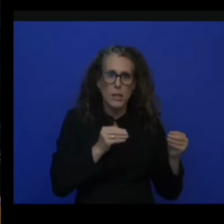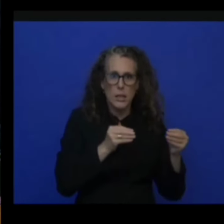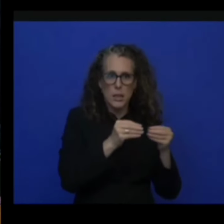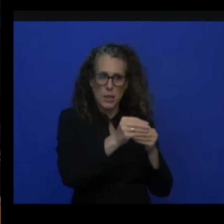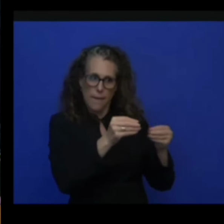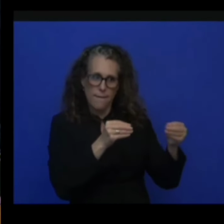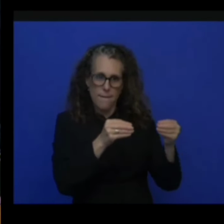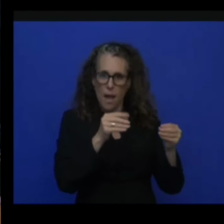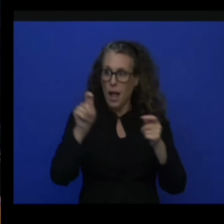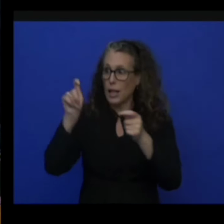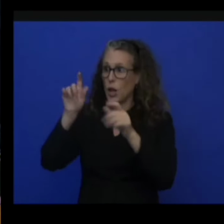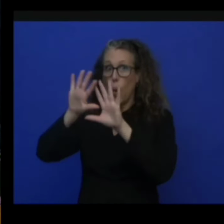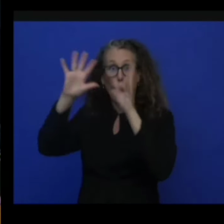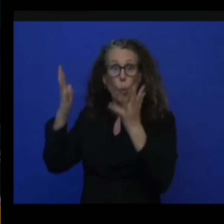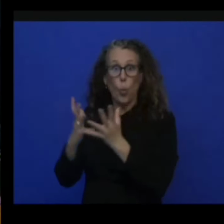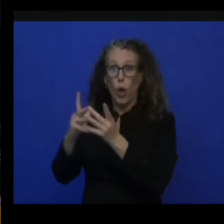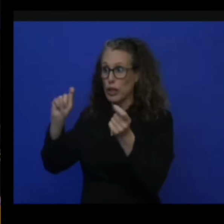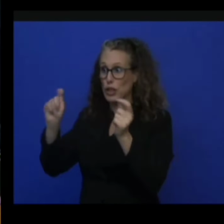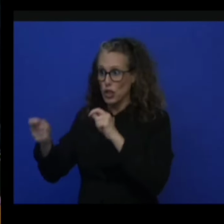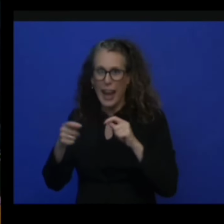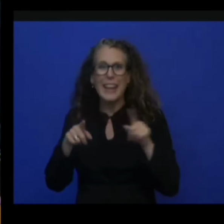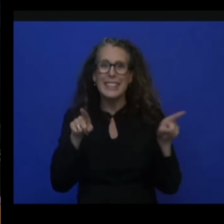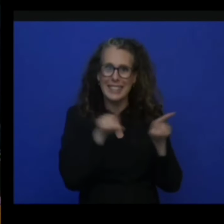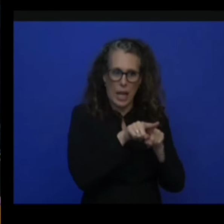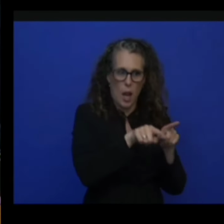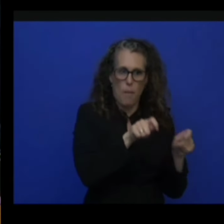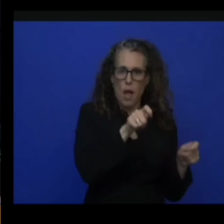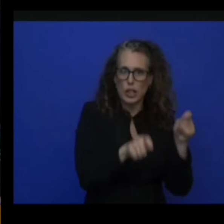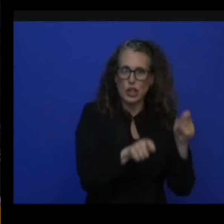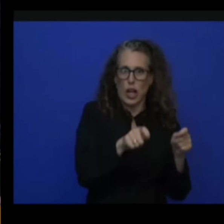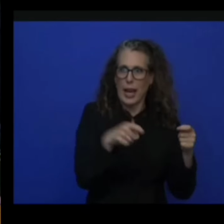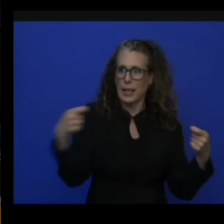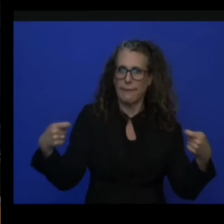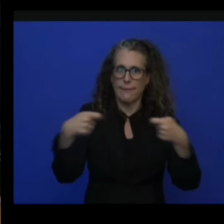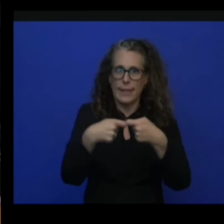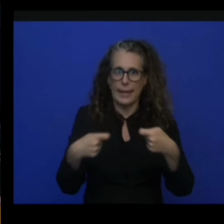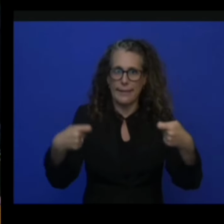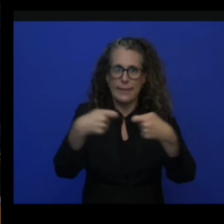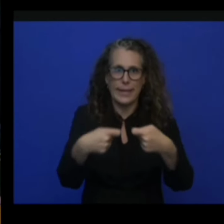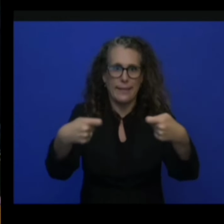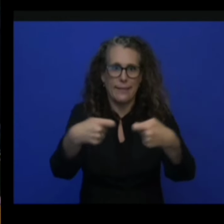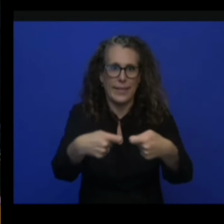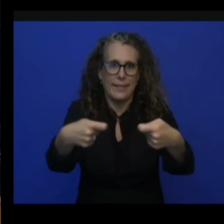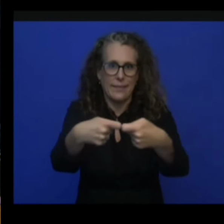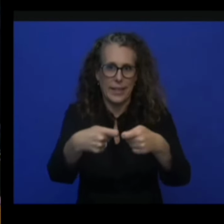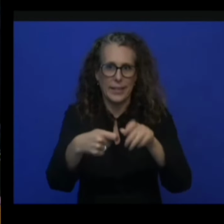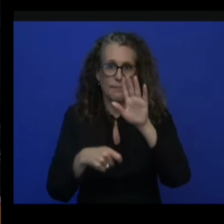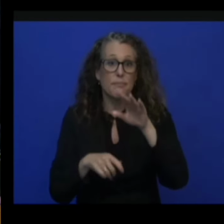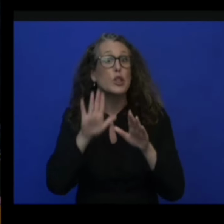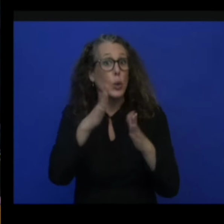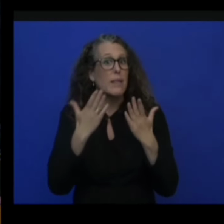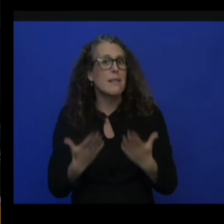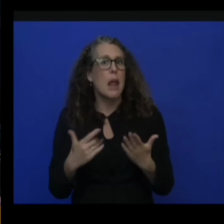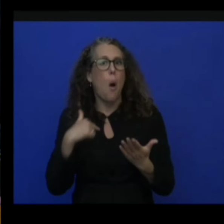circumstances. May I propose a few adaptive actions?